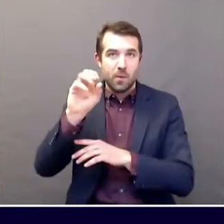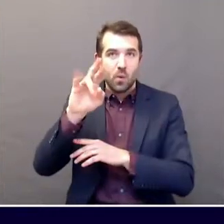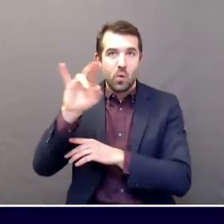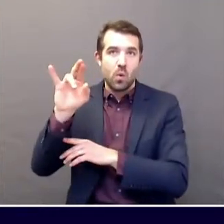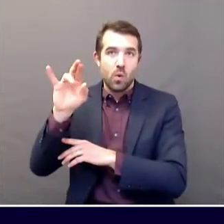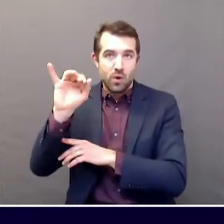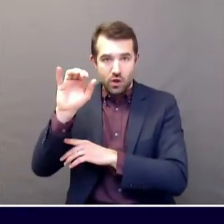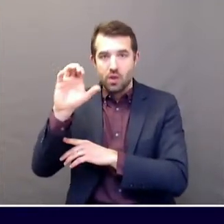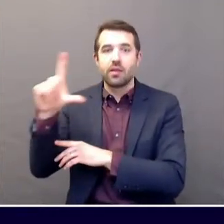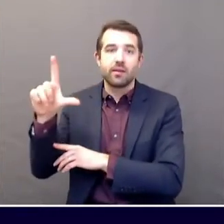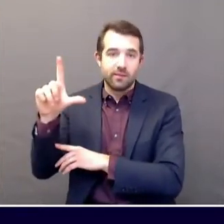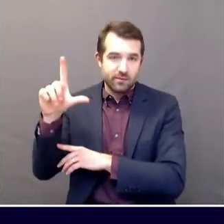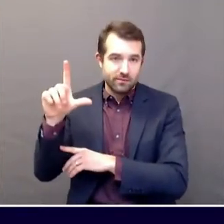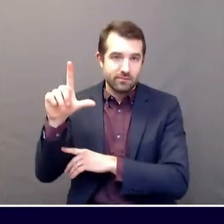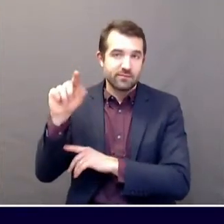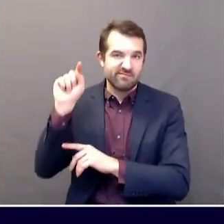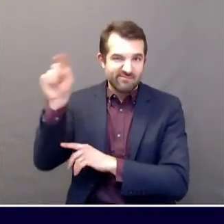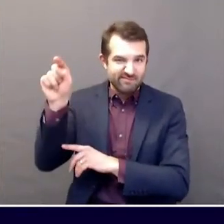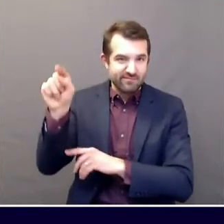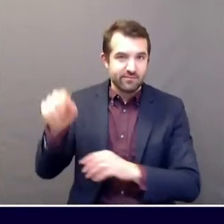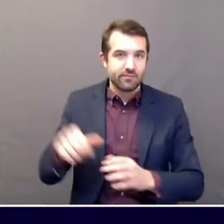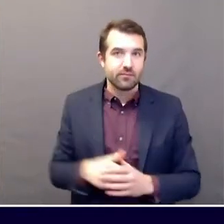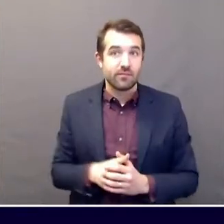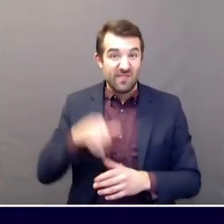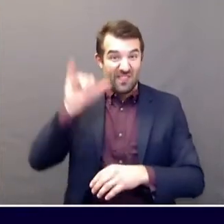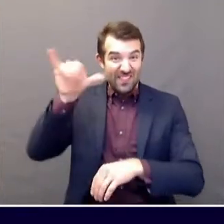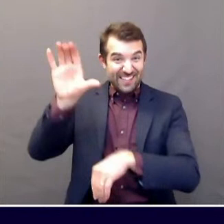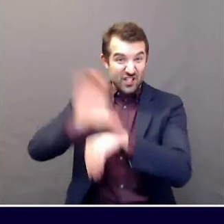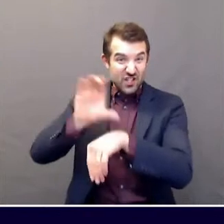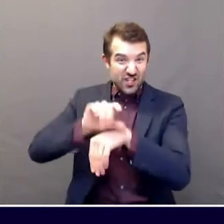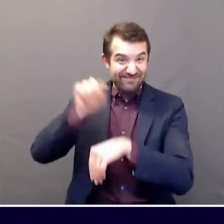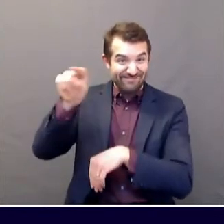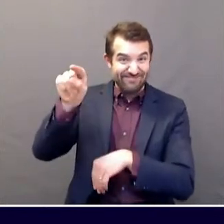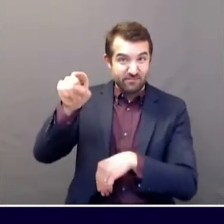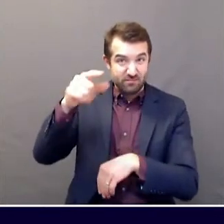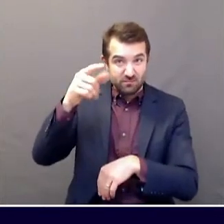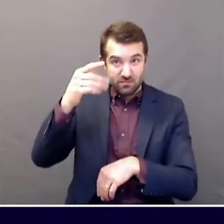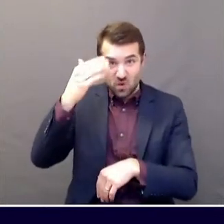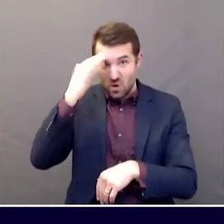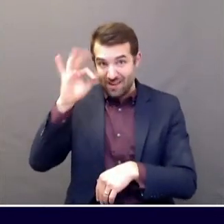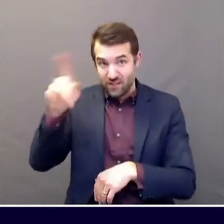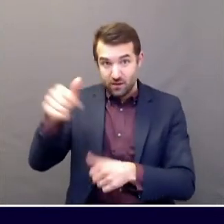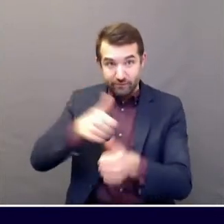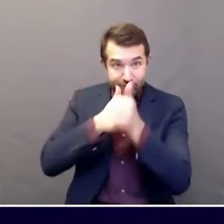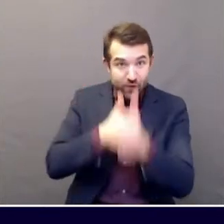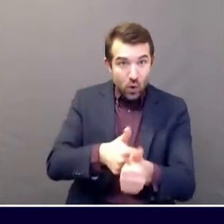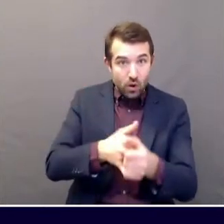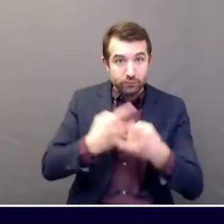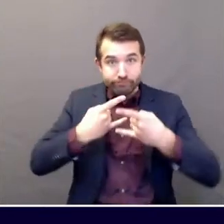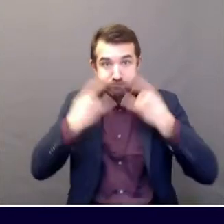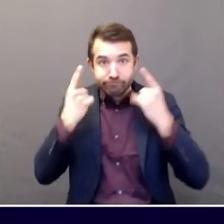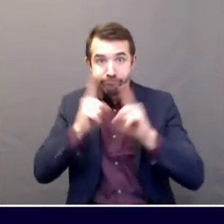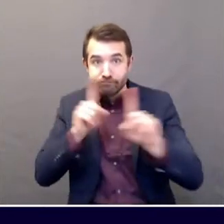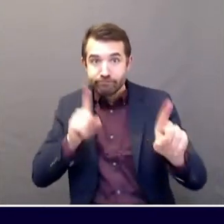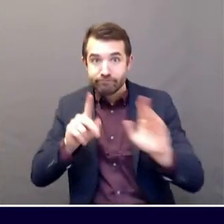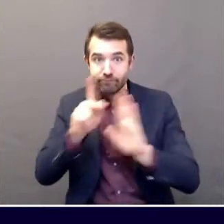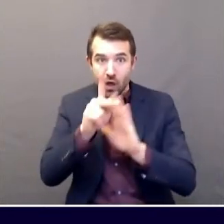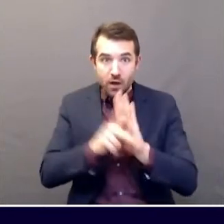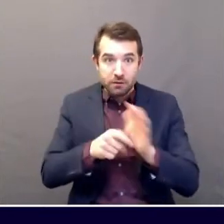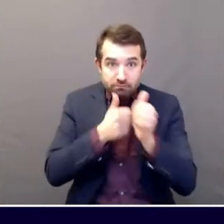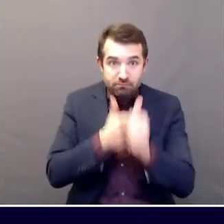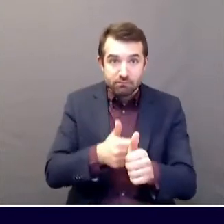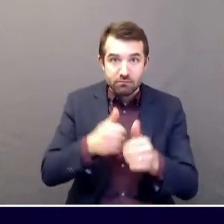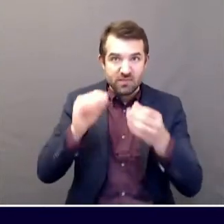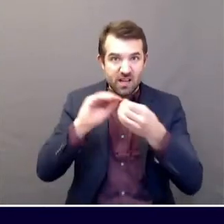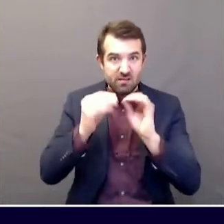following safety guidelines prior to the outbreak? And are all of the cases primary cases, or have there been secondary